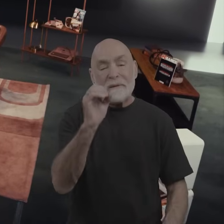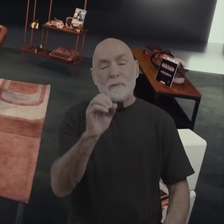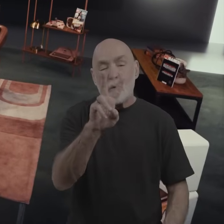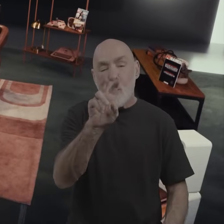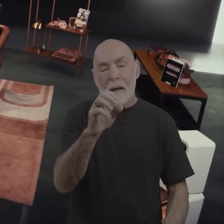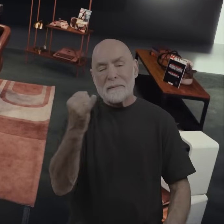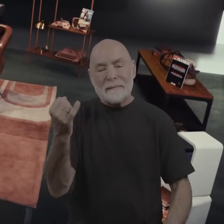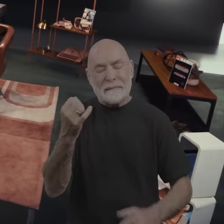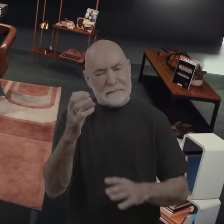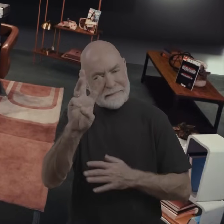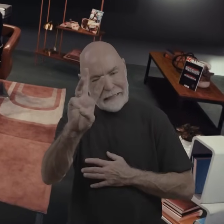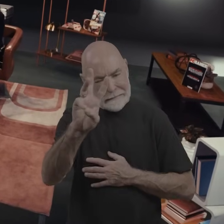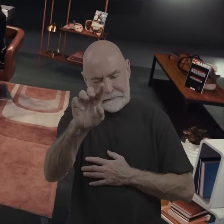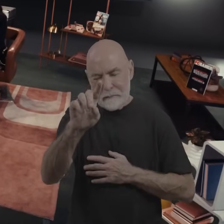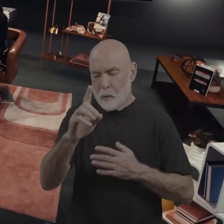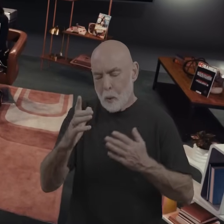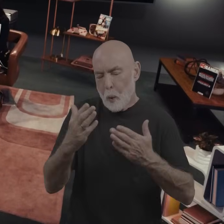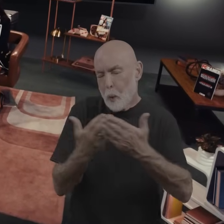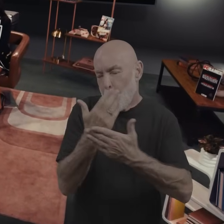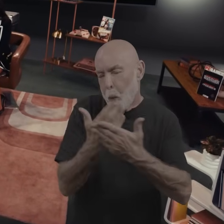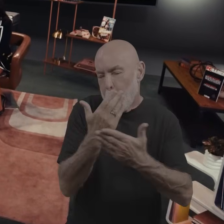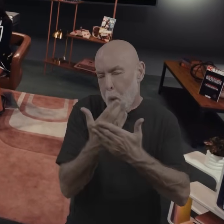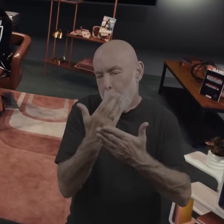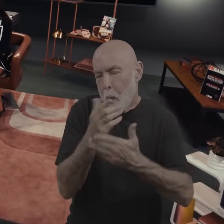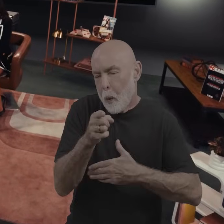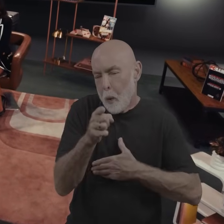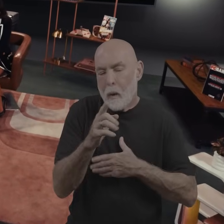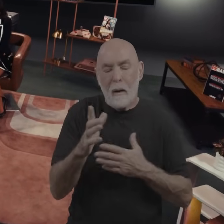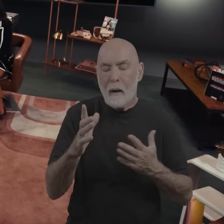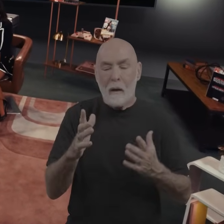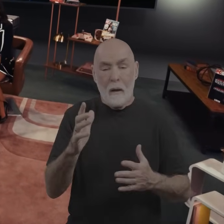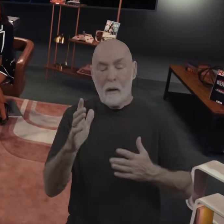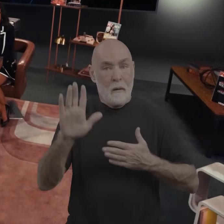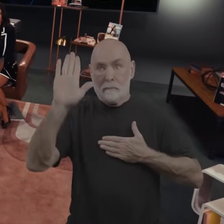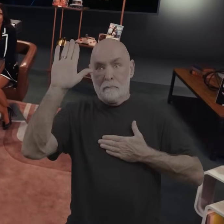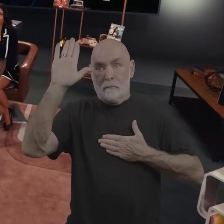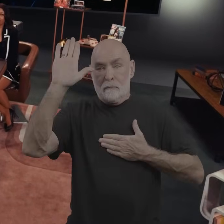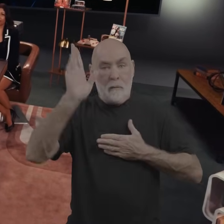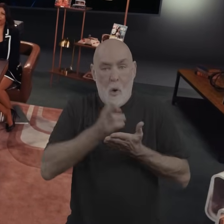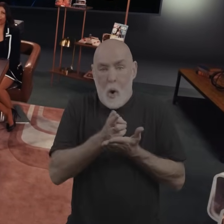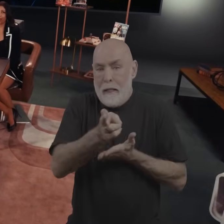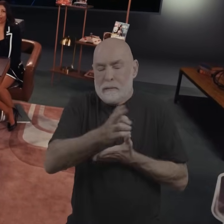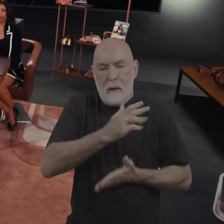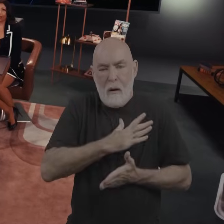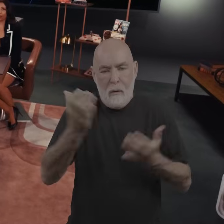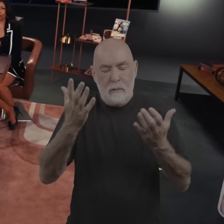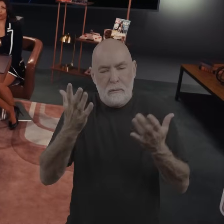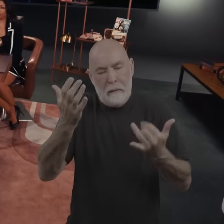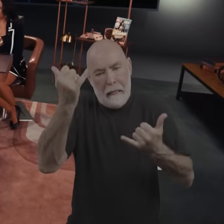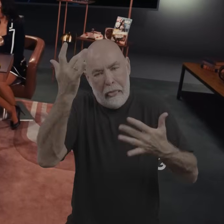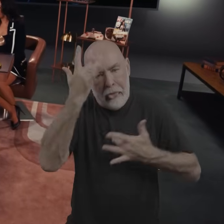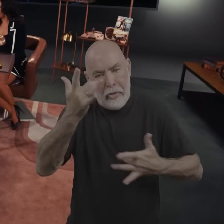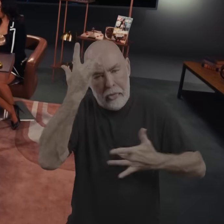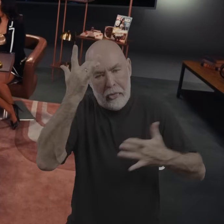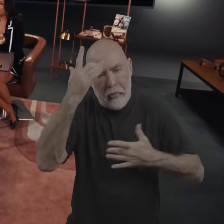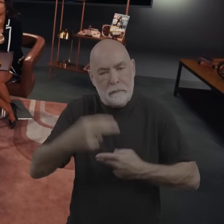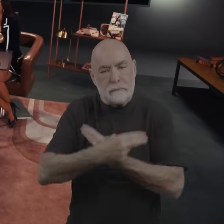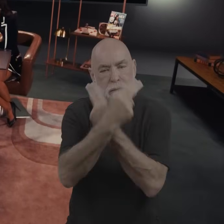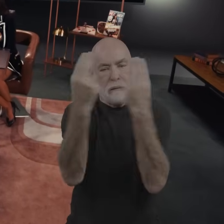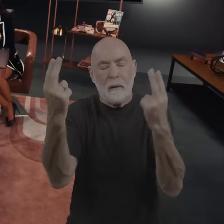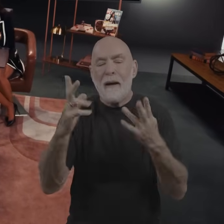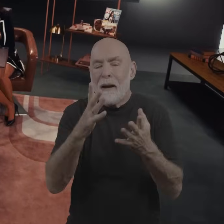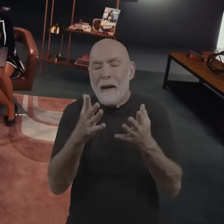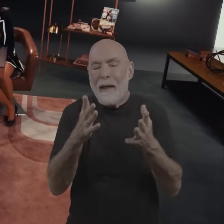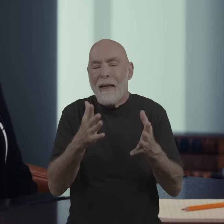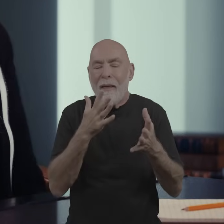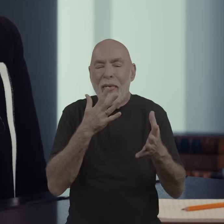Obsidian's 2006 classic RPG, but it's all new and shiny again. Honestly, I'm calling in sick today at launches. Ooh, me too. I think my